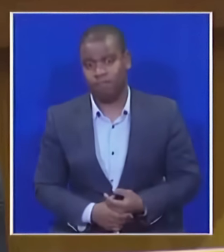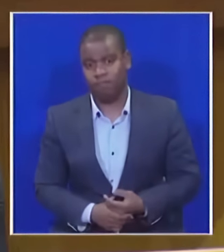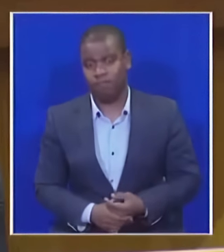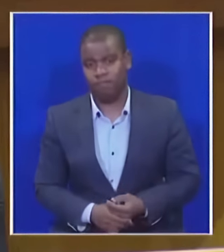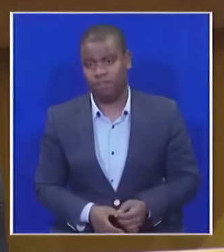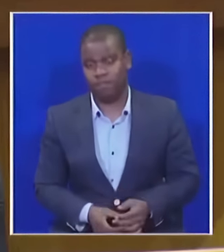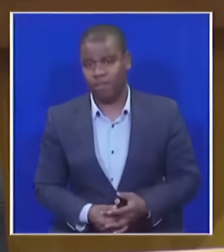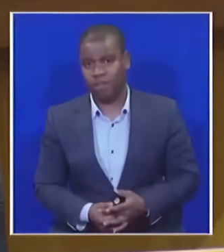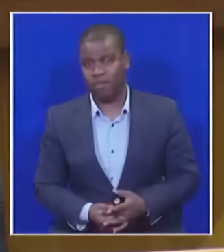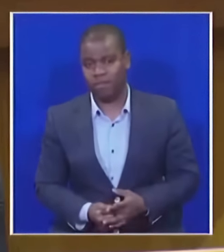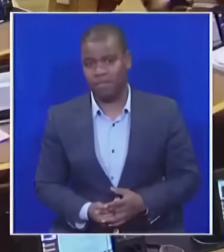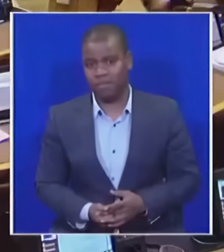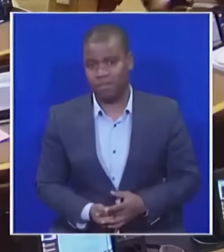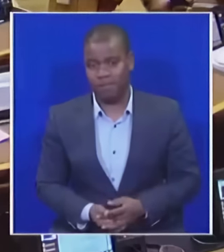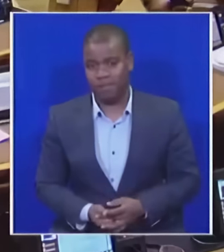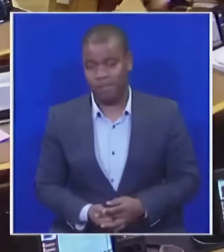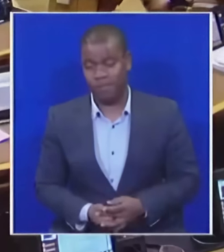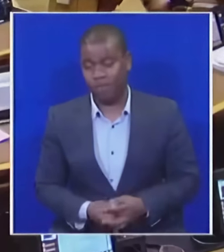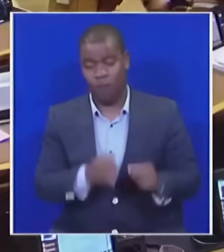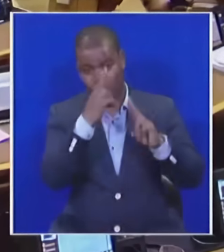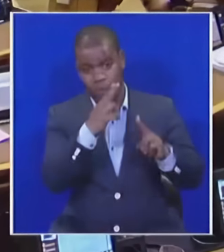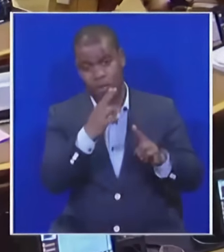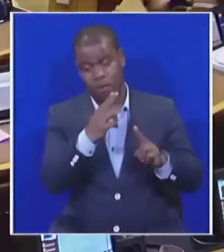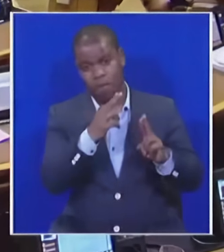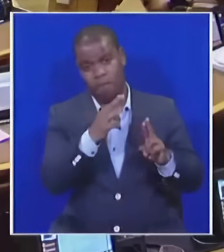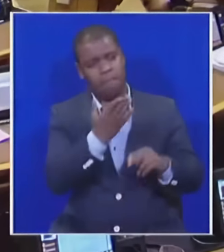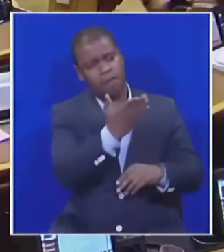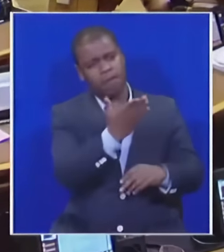instance. order. Honorable Ramala.